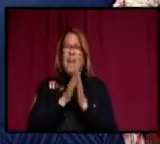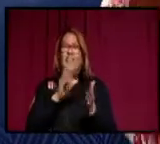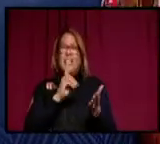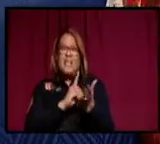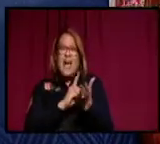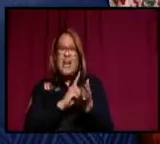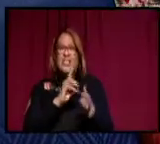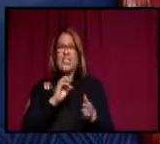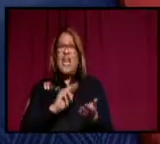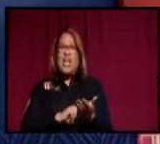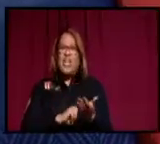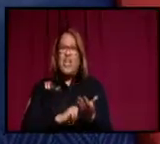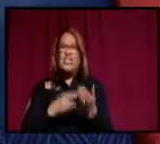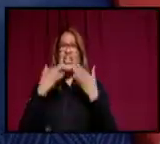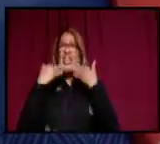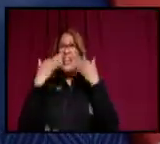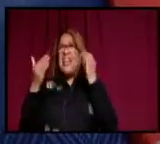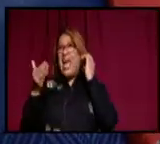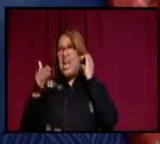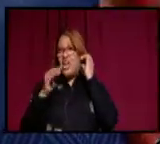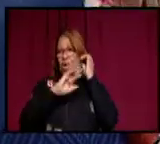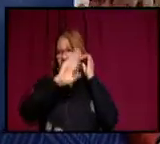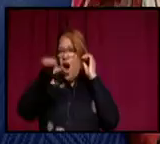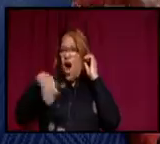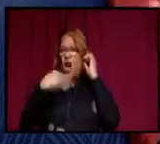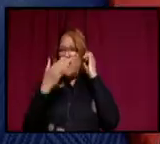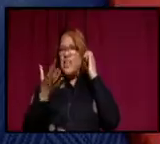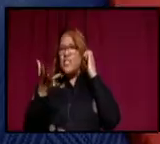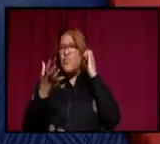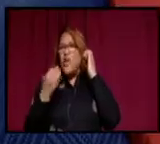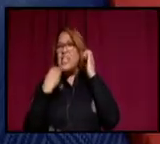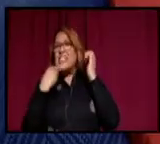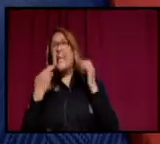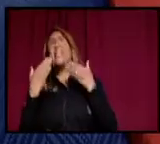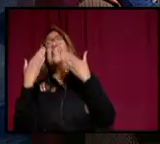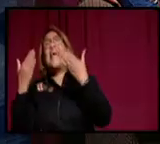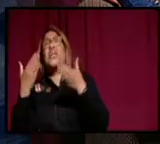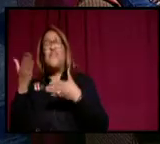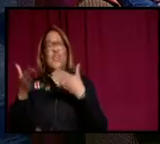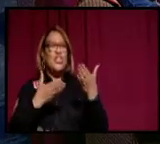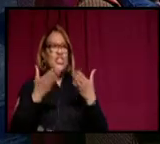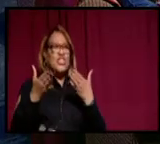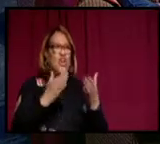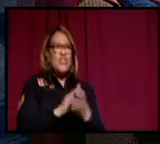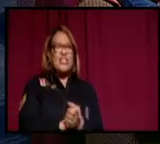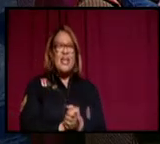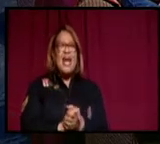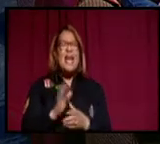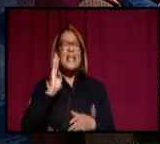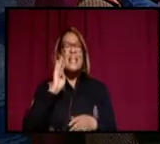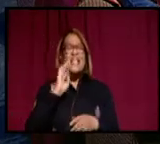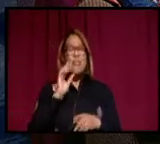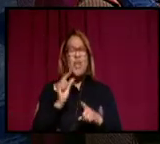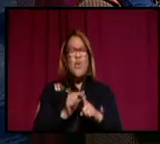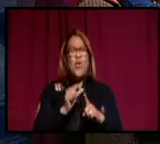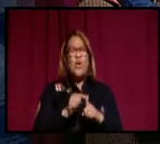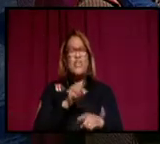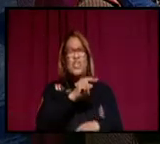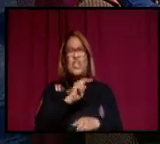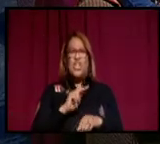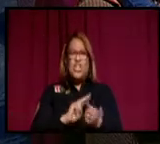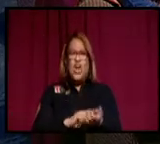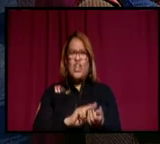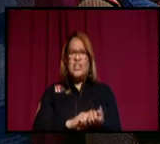doctors. We just want to say thank you. All of us would like, Pastor, to say thank you for your service. Pastor, can I speak a word to the nurses? Yes, right, please, please, all Tanya. All of the